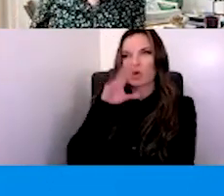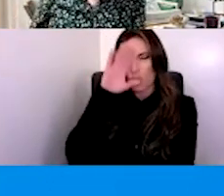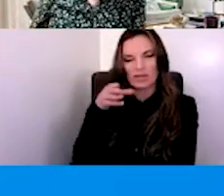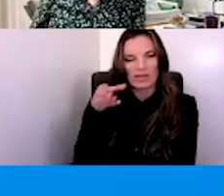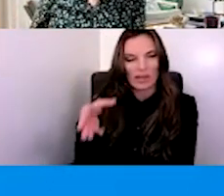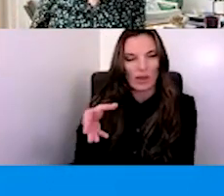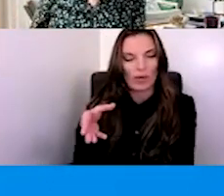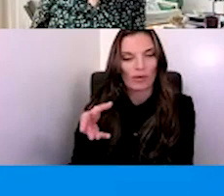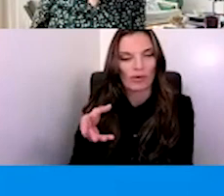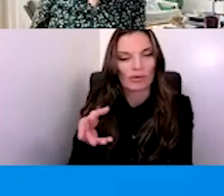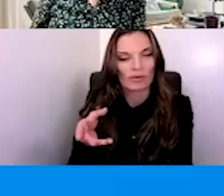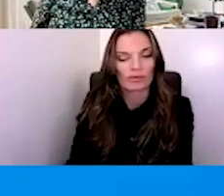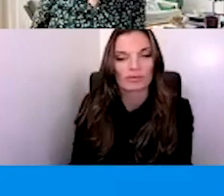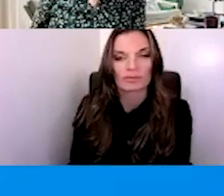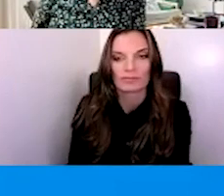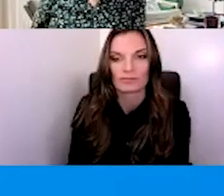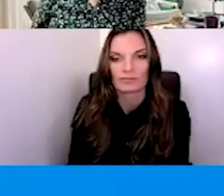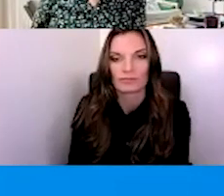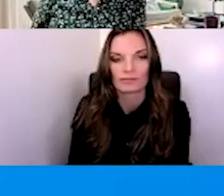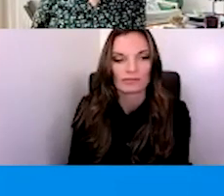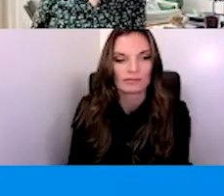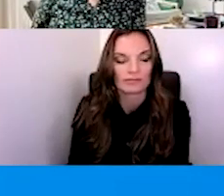many of us work on those barriers as well.